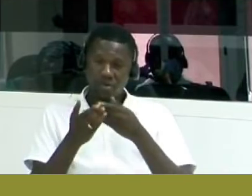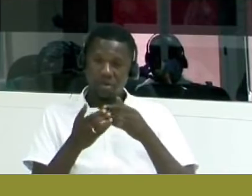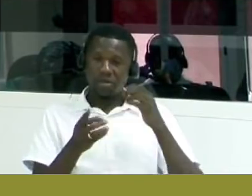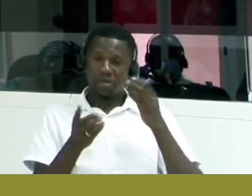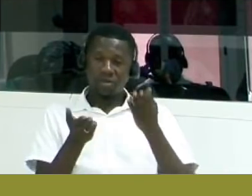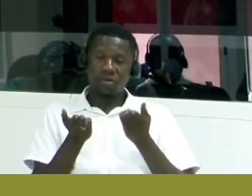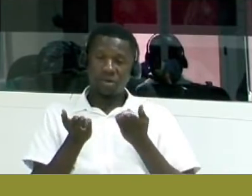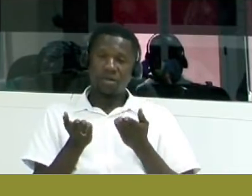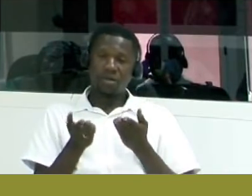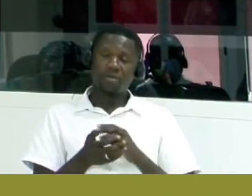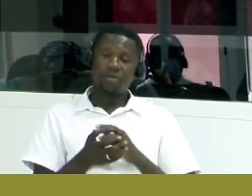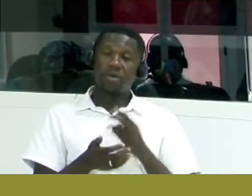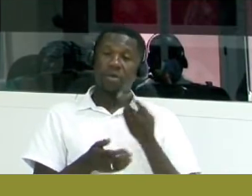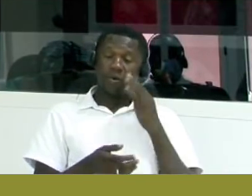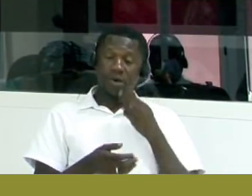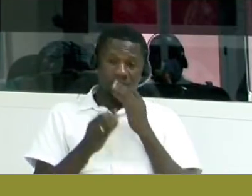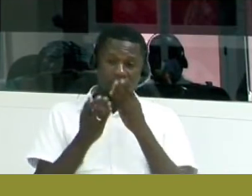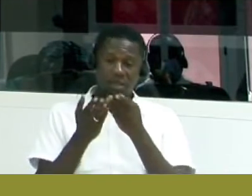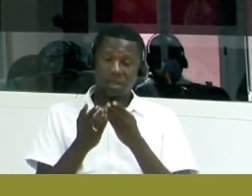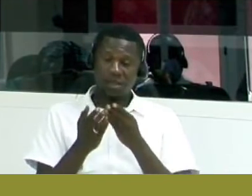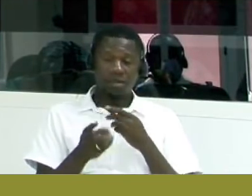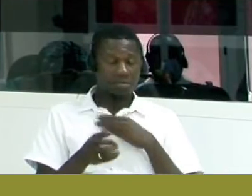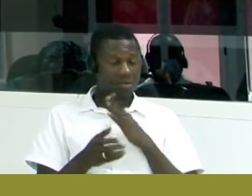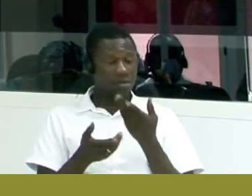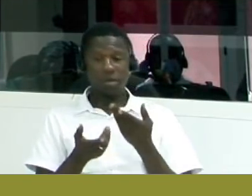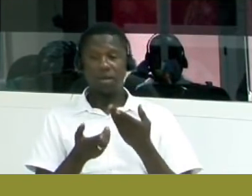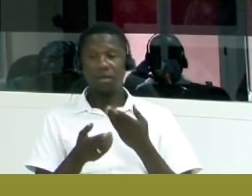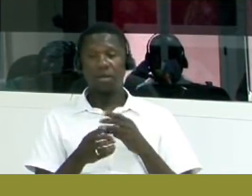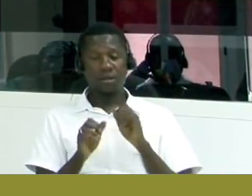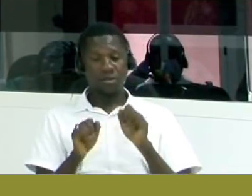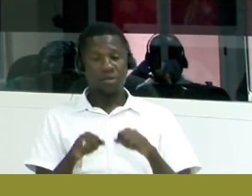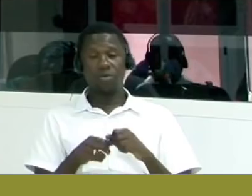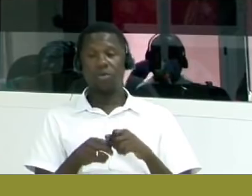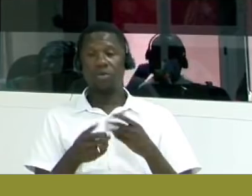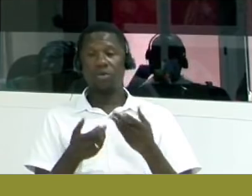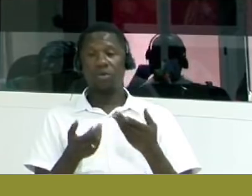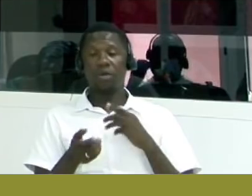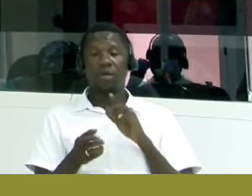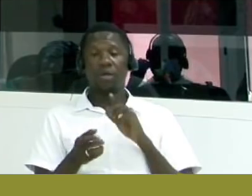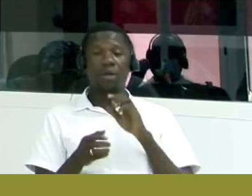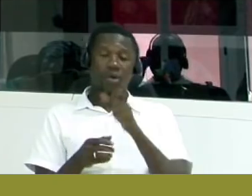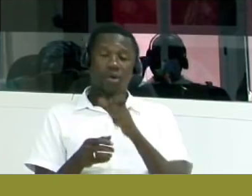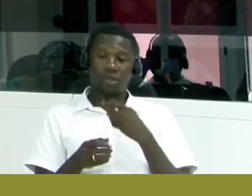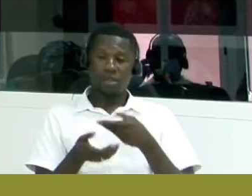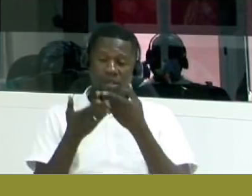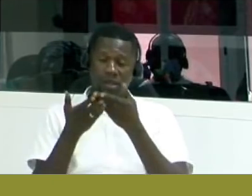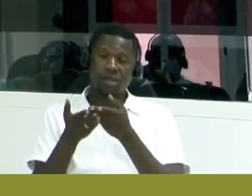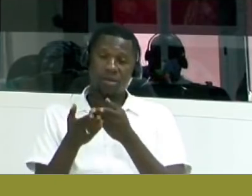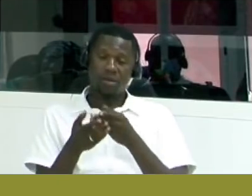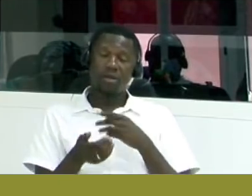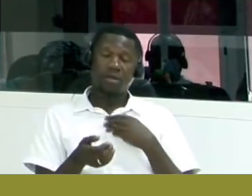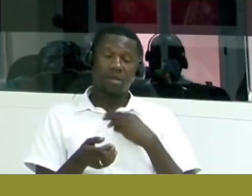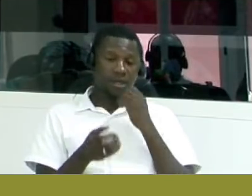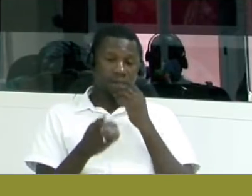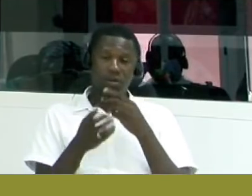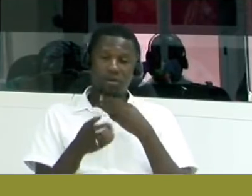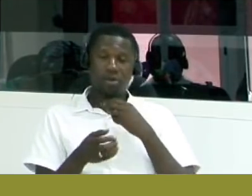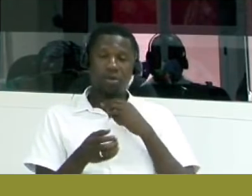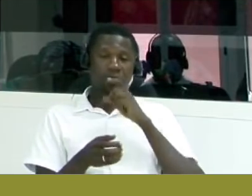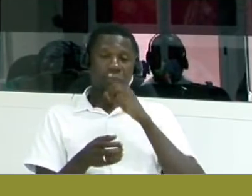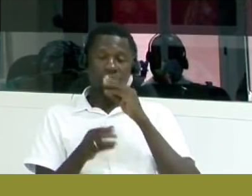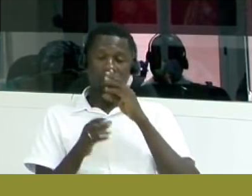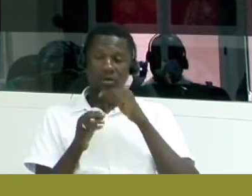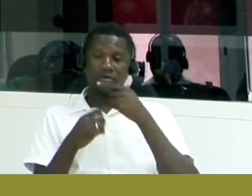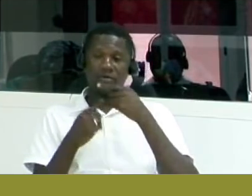threat, it can be relative. Maybe somebody's tone of talking can be considered a threat. As I say, I cannot speak for him. Let him speak for himself. The question